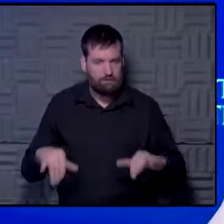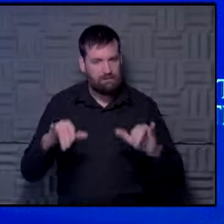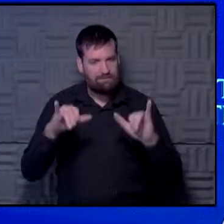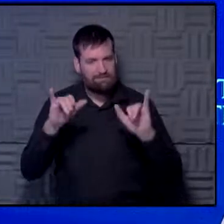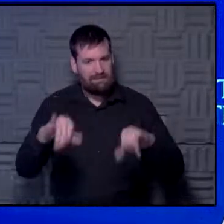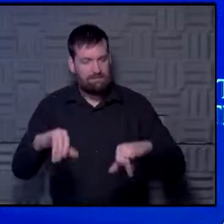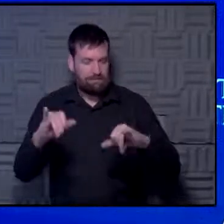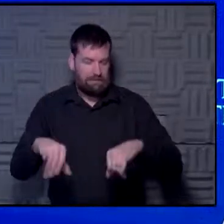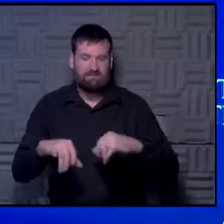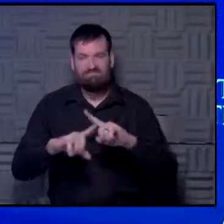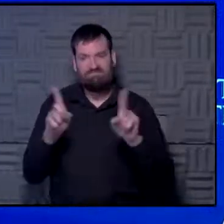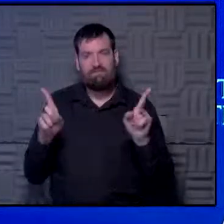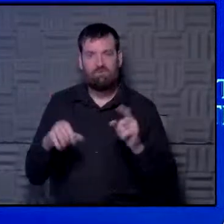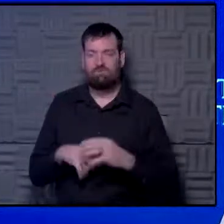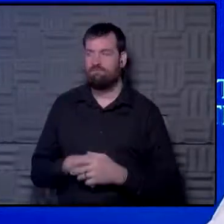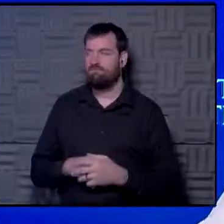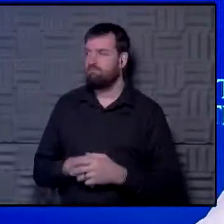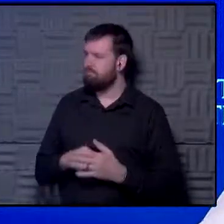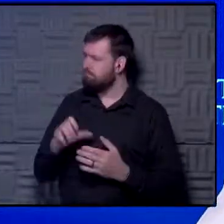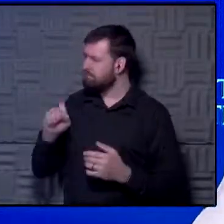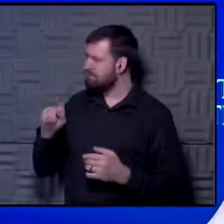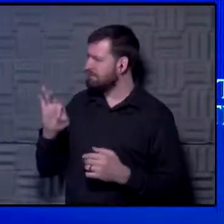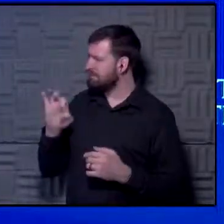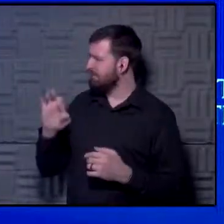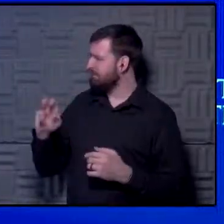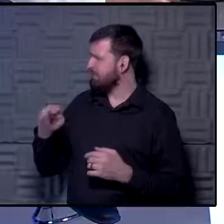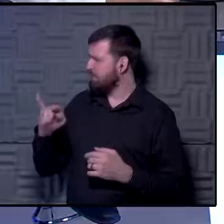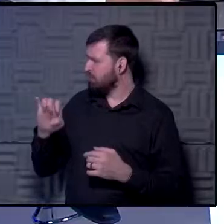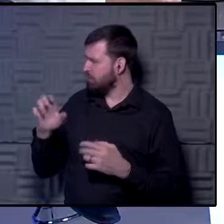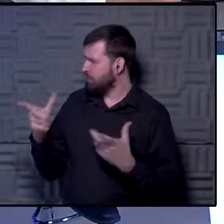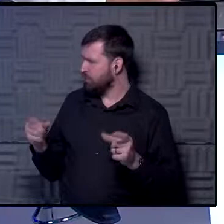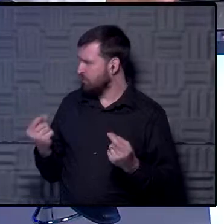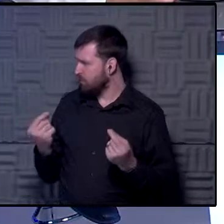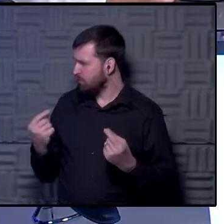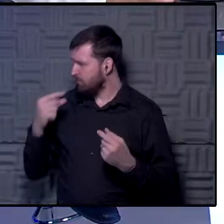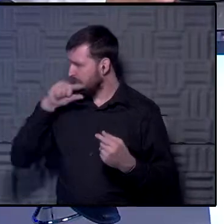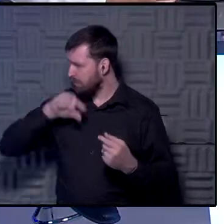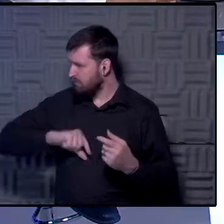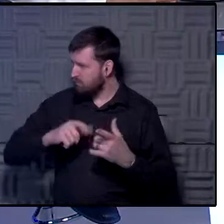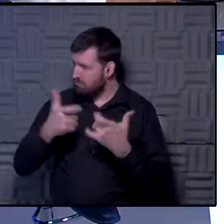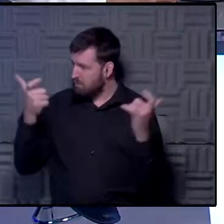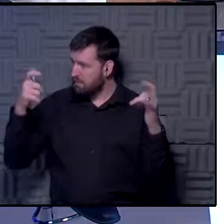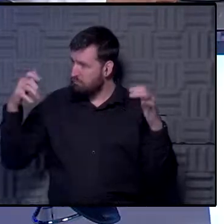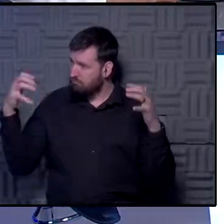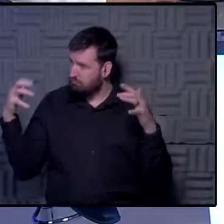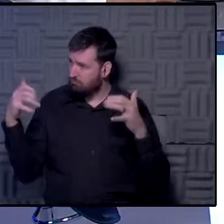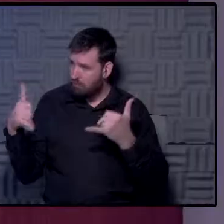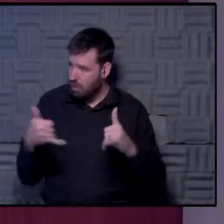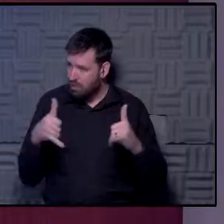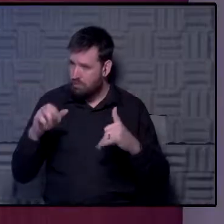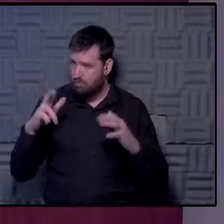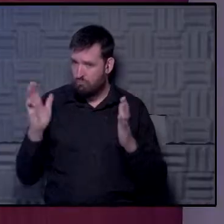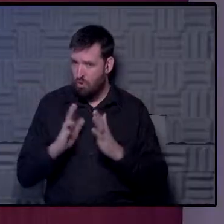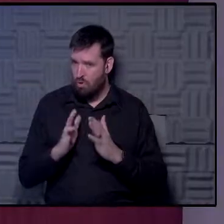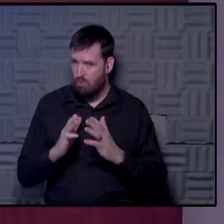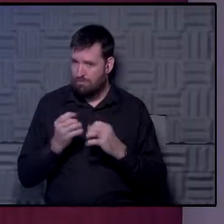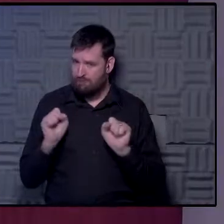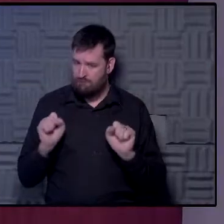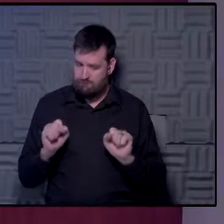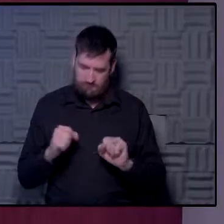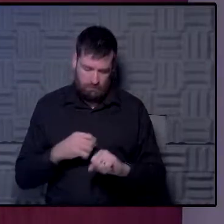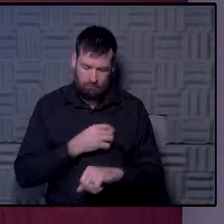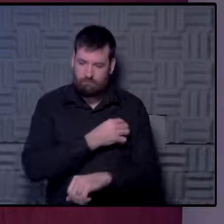that's a little different. So, Steph, what are you doing for Thanksgiving? Are you having a big party, or are you keeping it small and